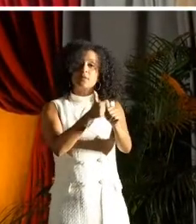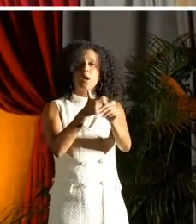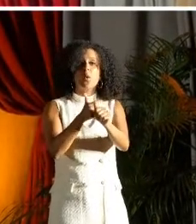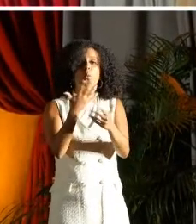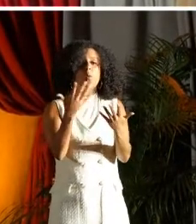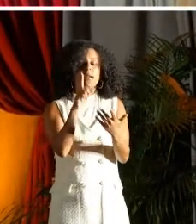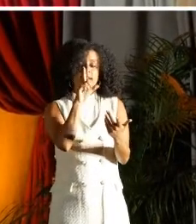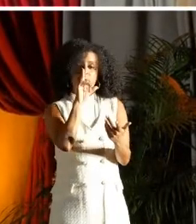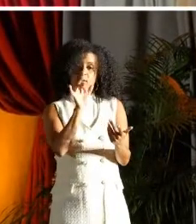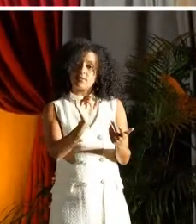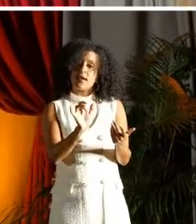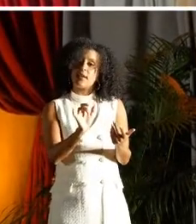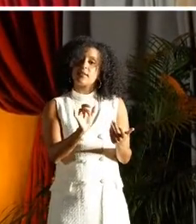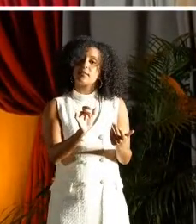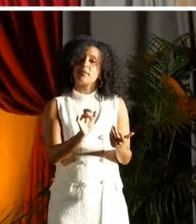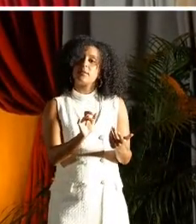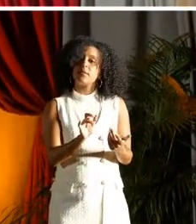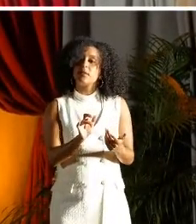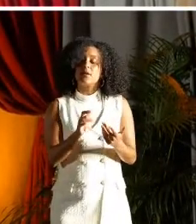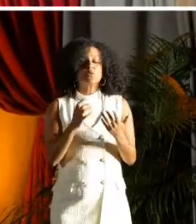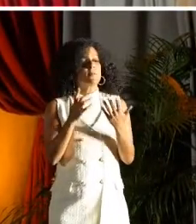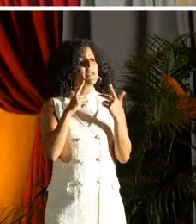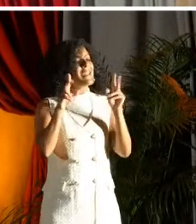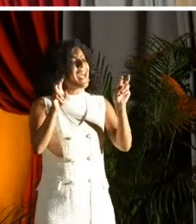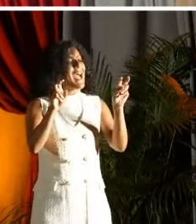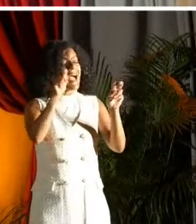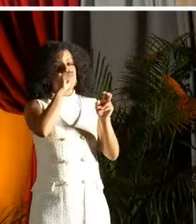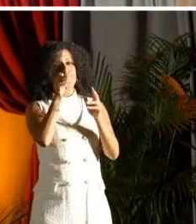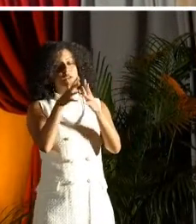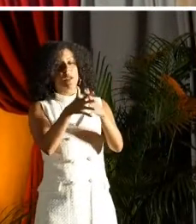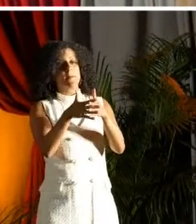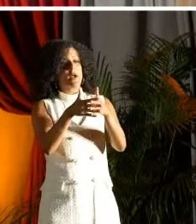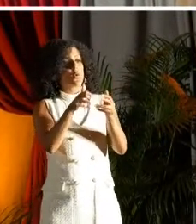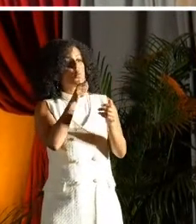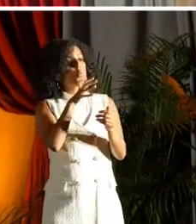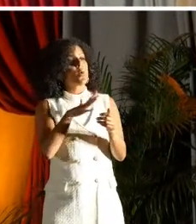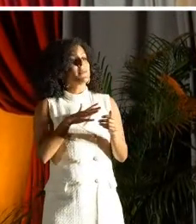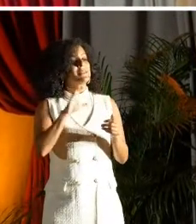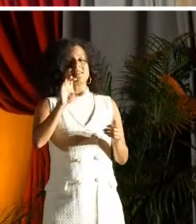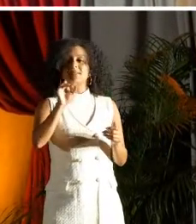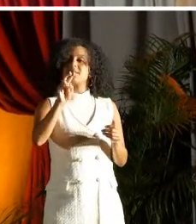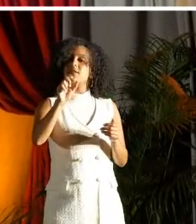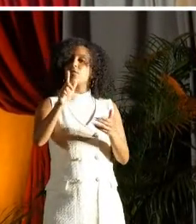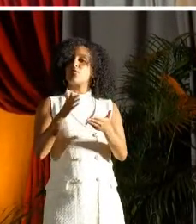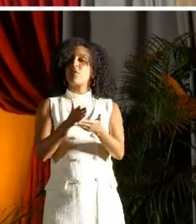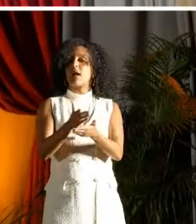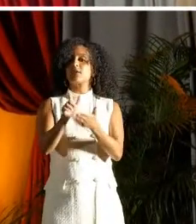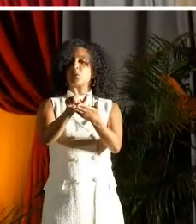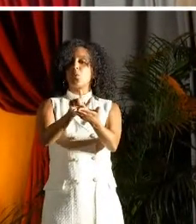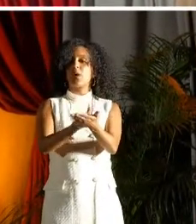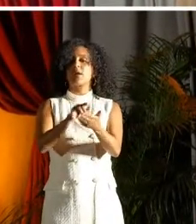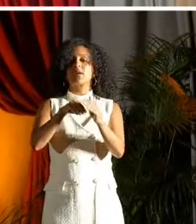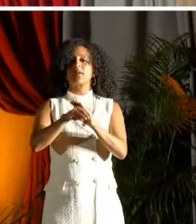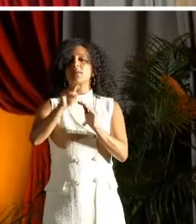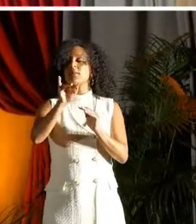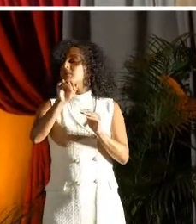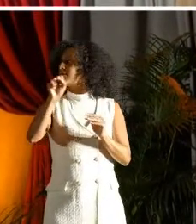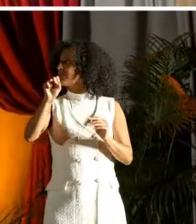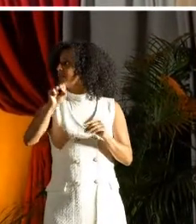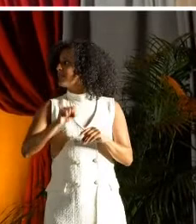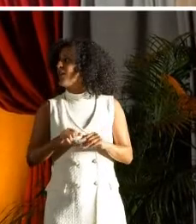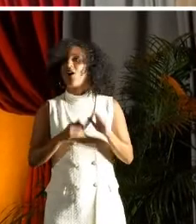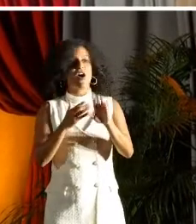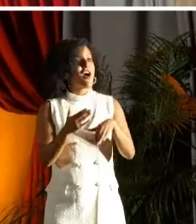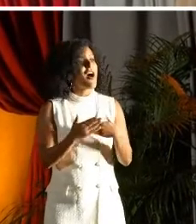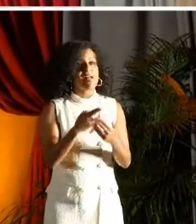it's like now to be an African-American woman civil rights lawyer in Mississippi. All is